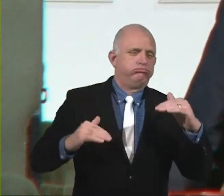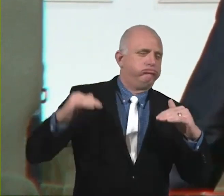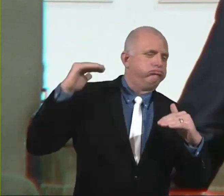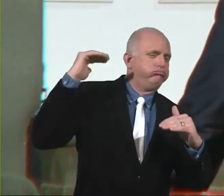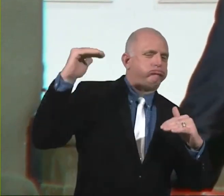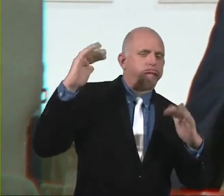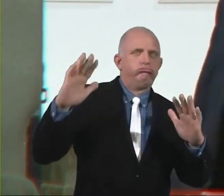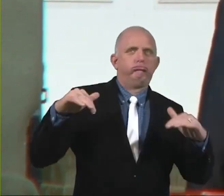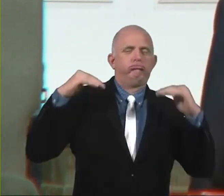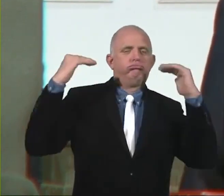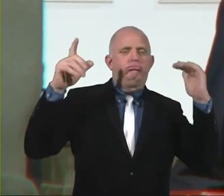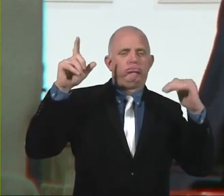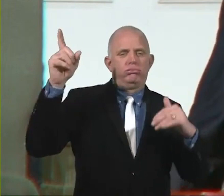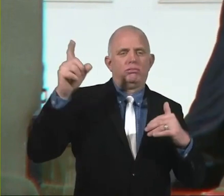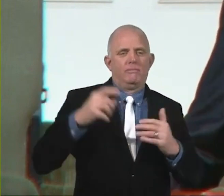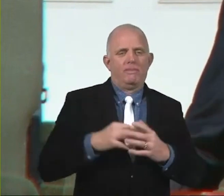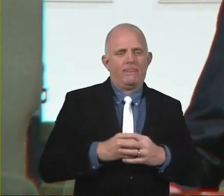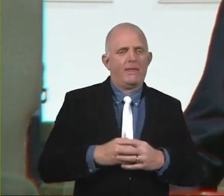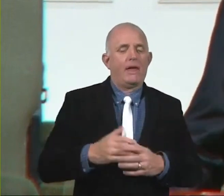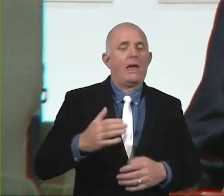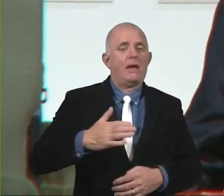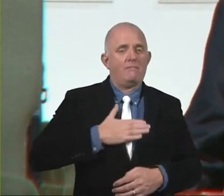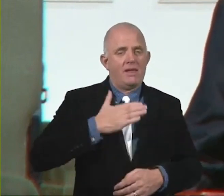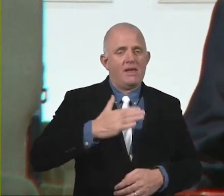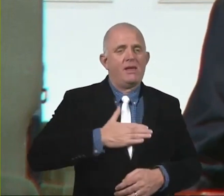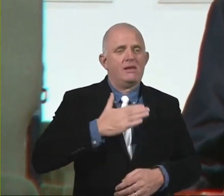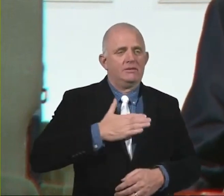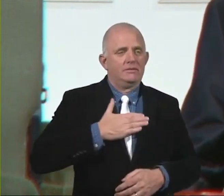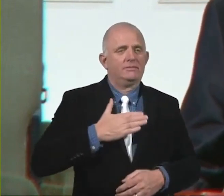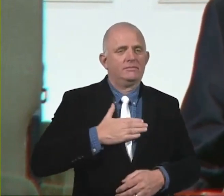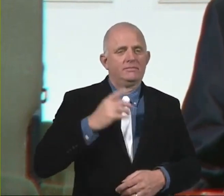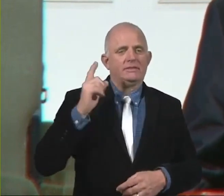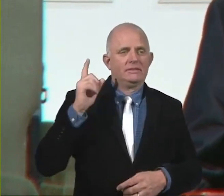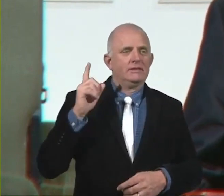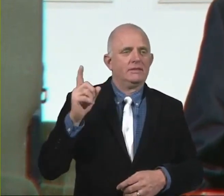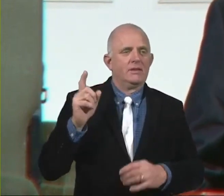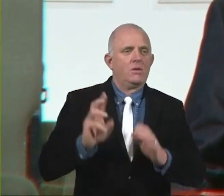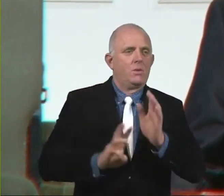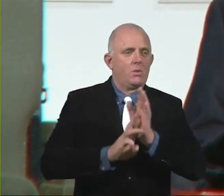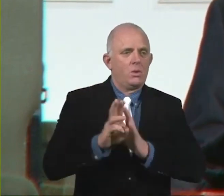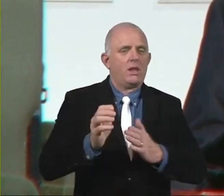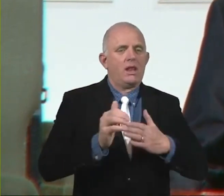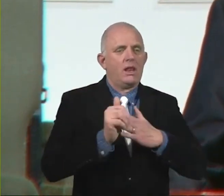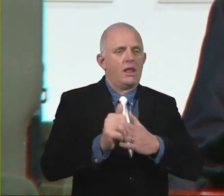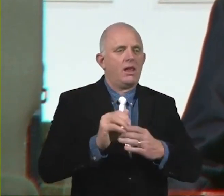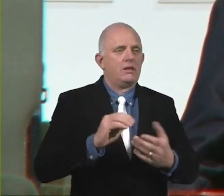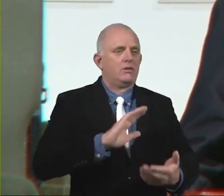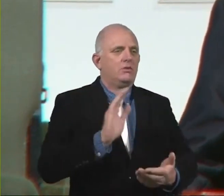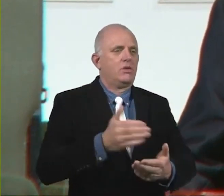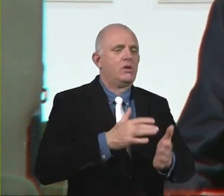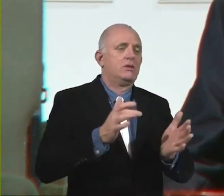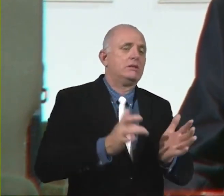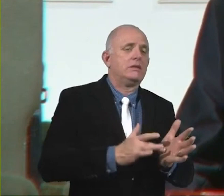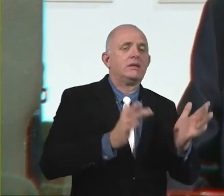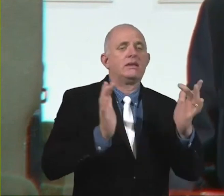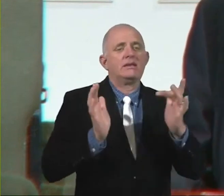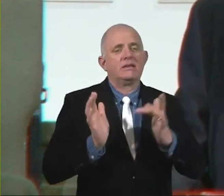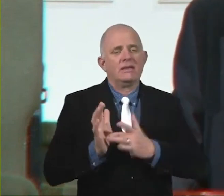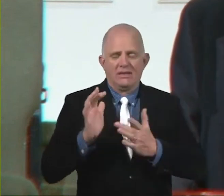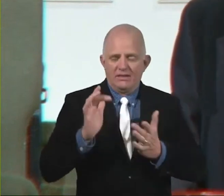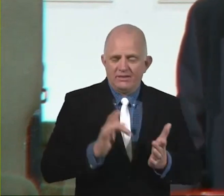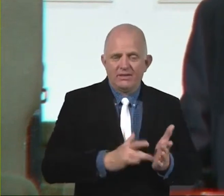I'm so glad the preacher led us in Bill Gaither's song, Jesus, Jesus. Just something about that